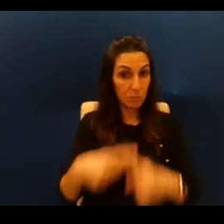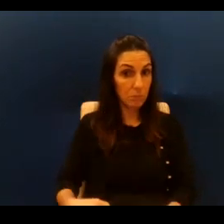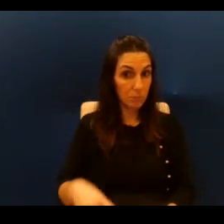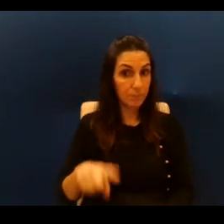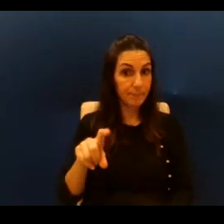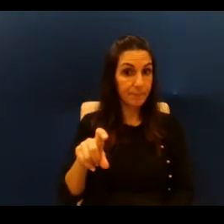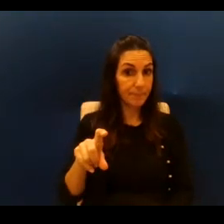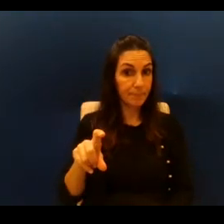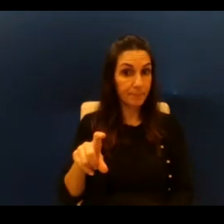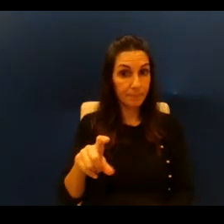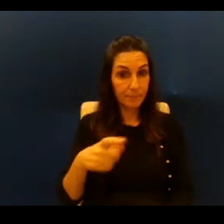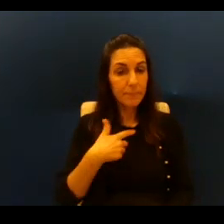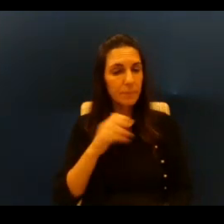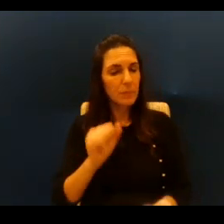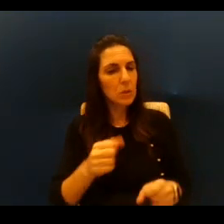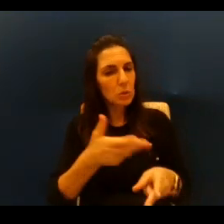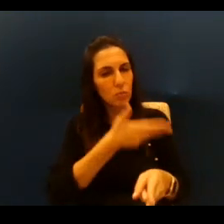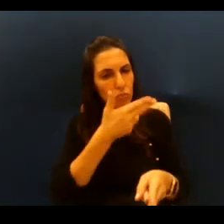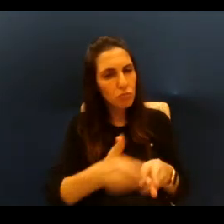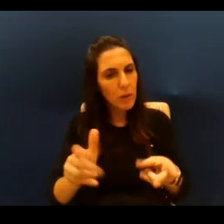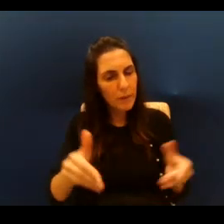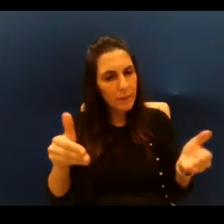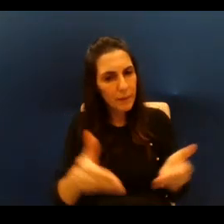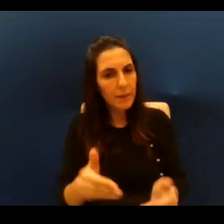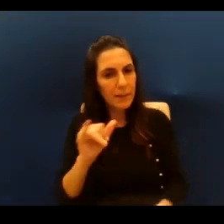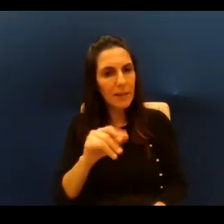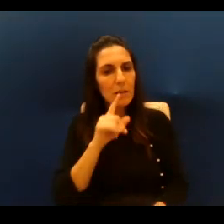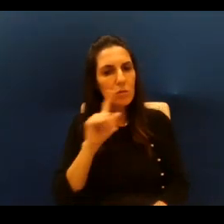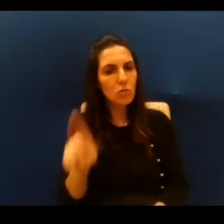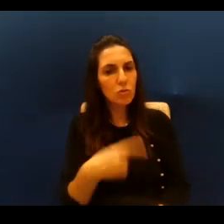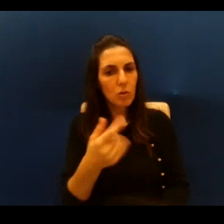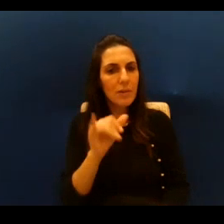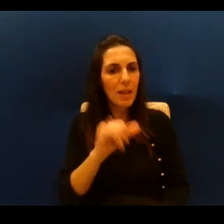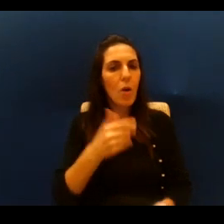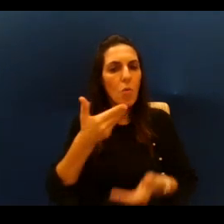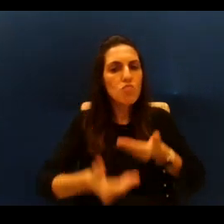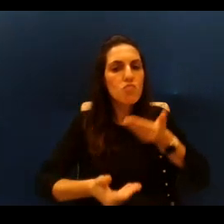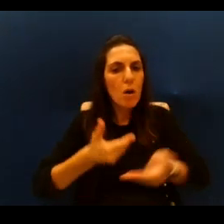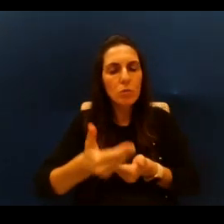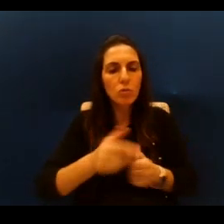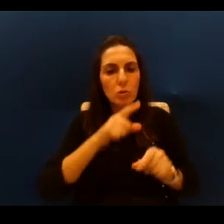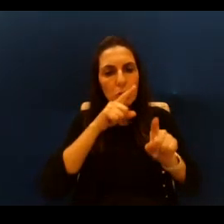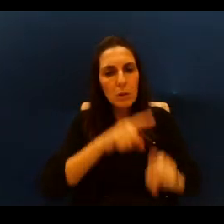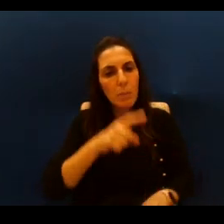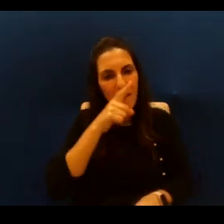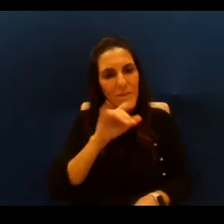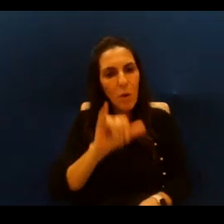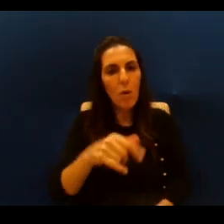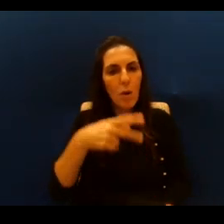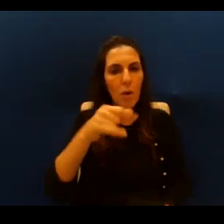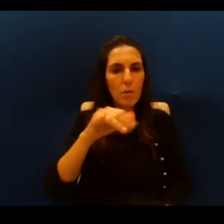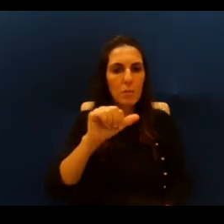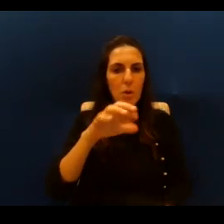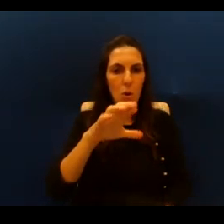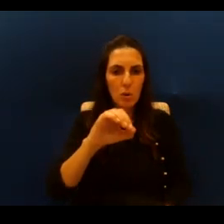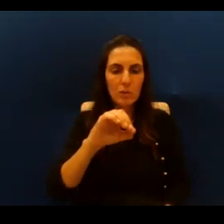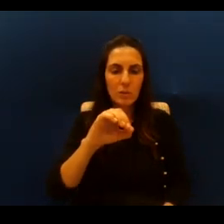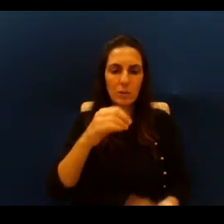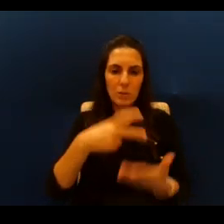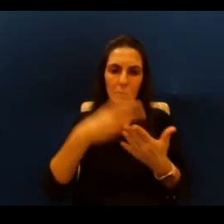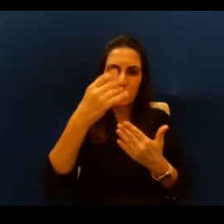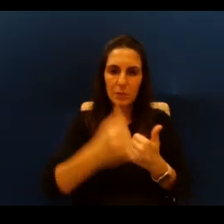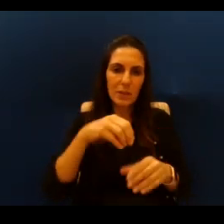Yeah, I can give a brief introduction. This is just a progress report for the Pierce project located at